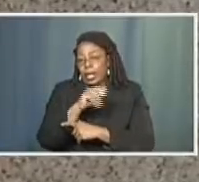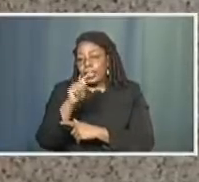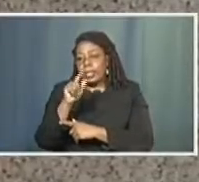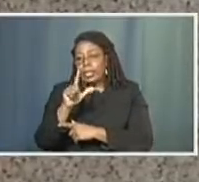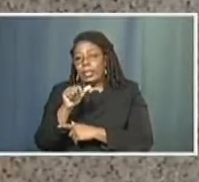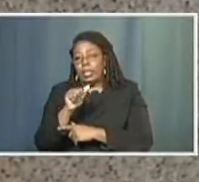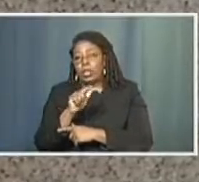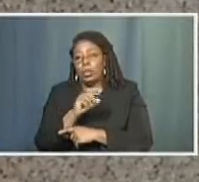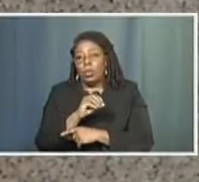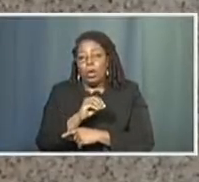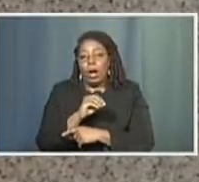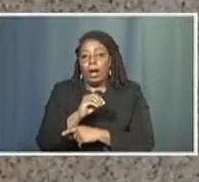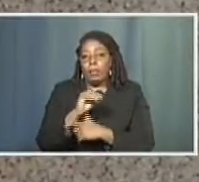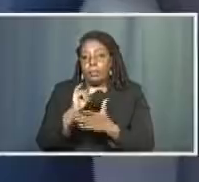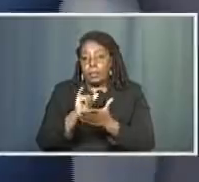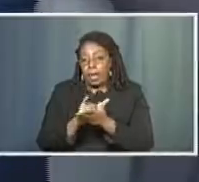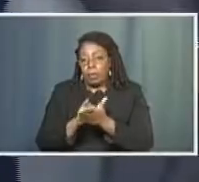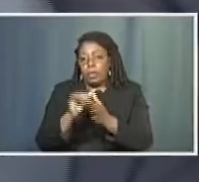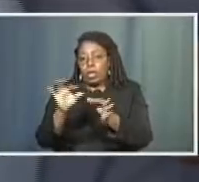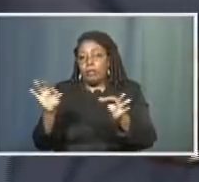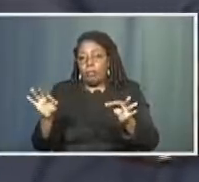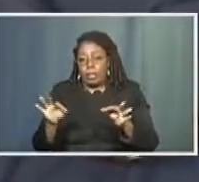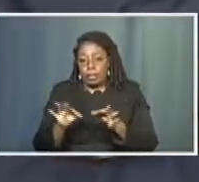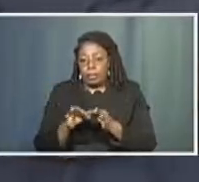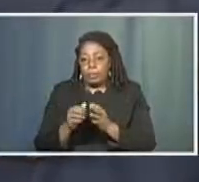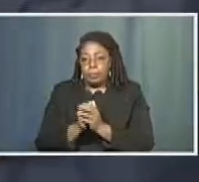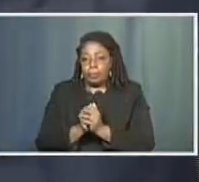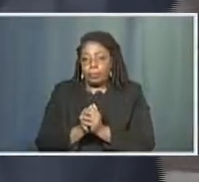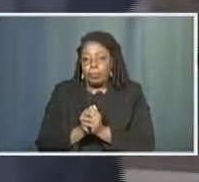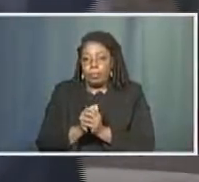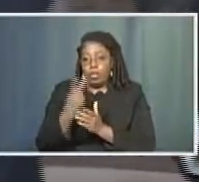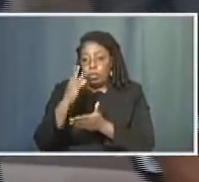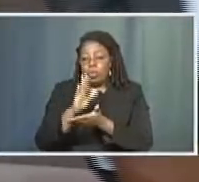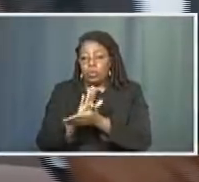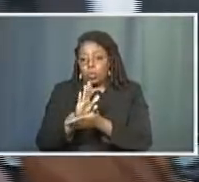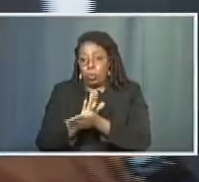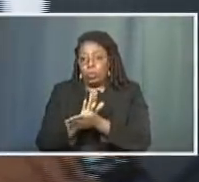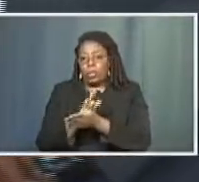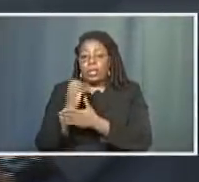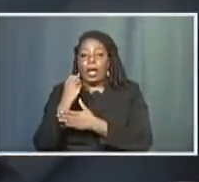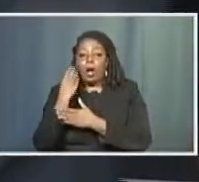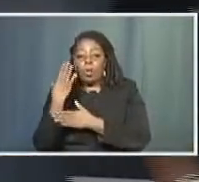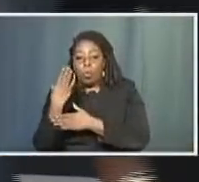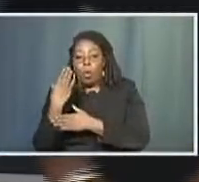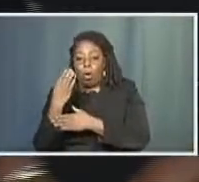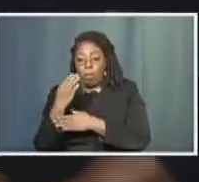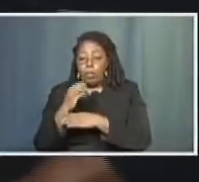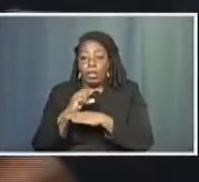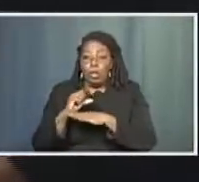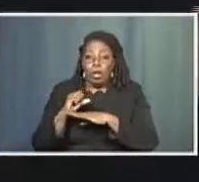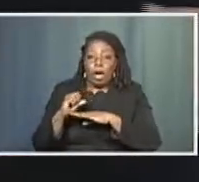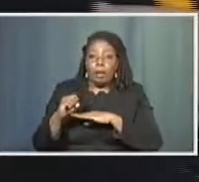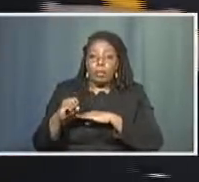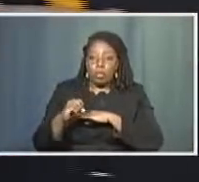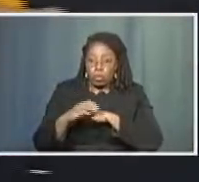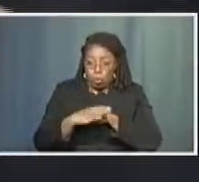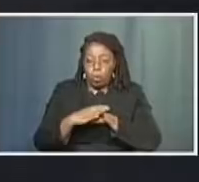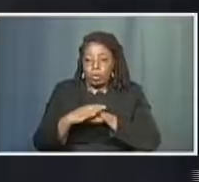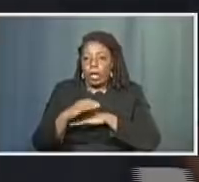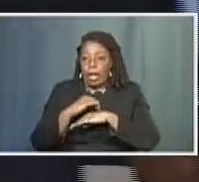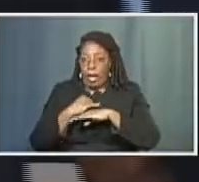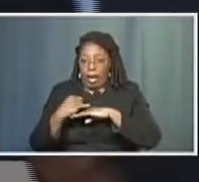in 2018 will make up the field. Reps from the two schools making it to our warm shores and looking forward not only to the game,